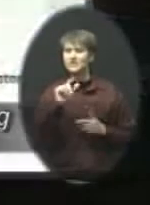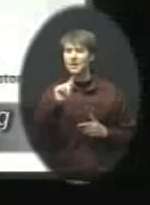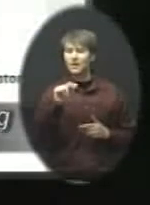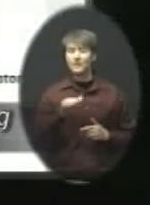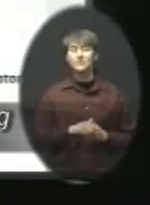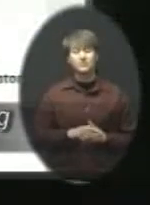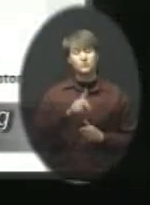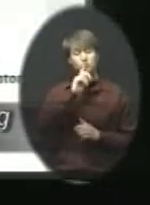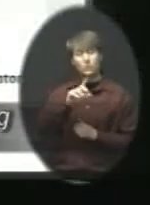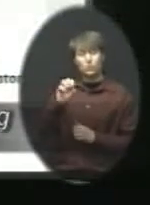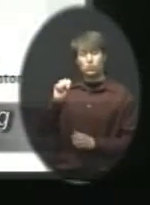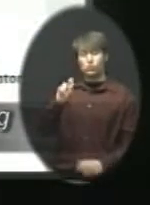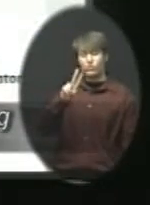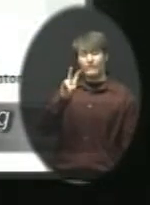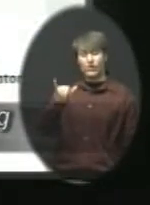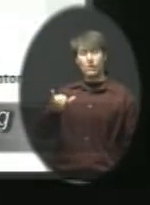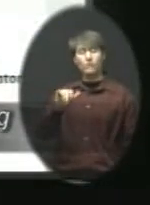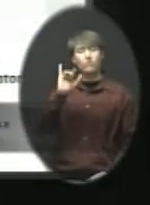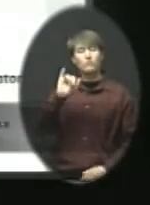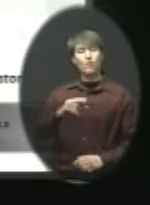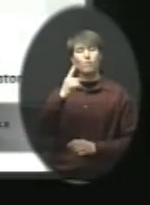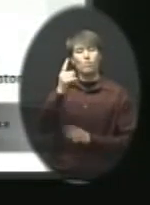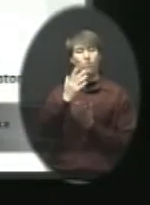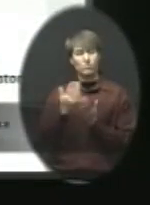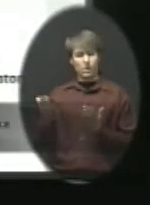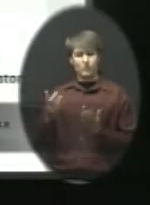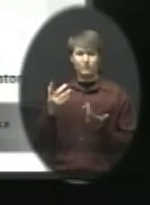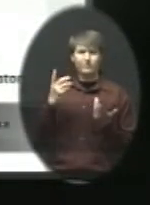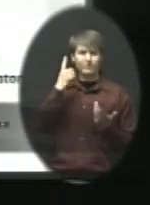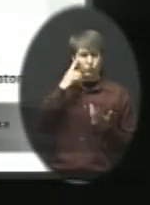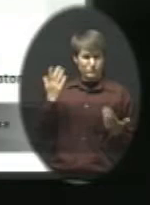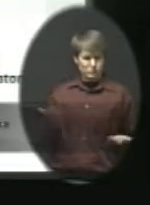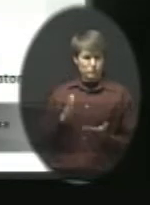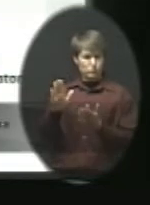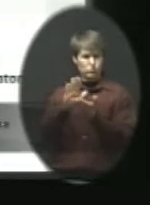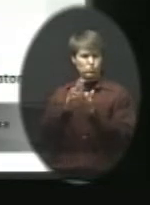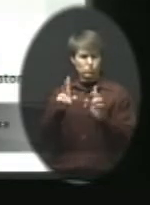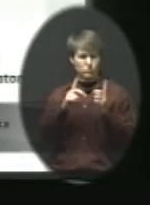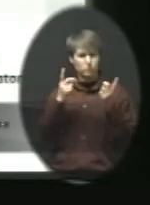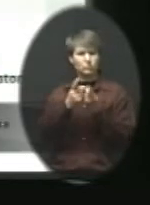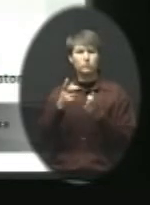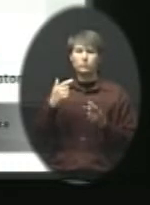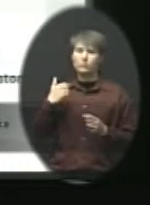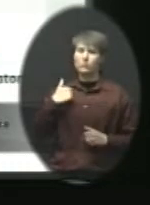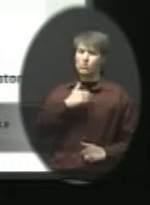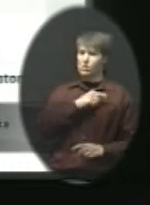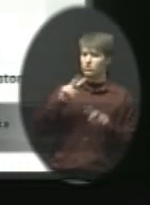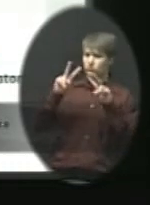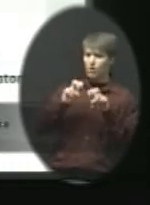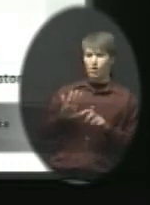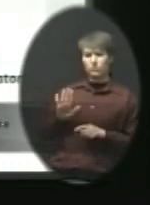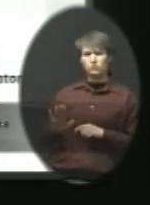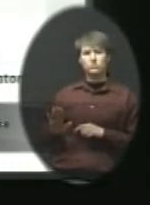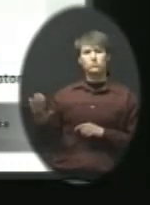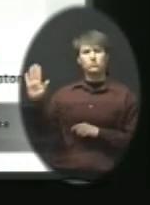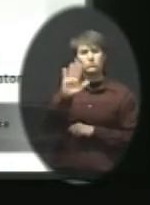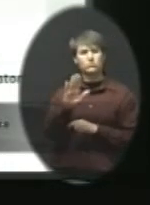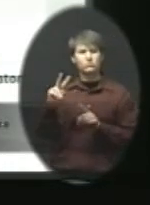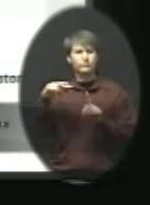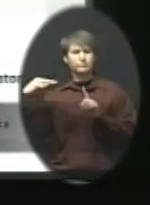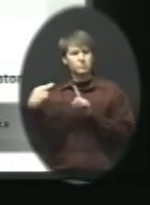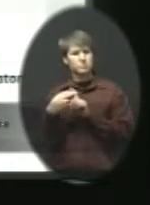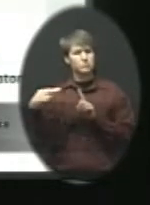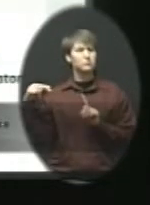Certainly surveys is one way that we, and it's a school district, take a look at perceptions out there, whether it be from staff or be